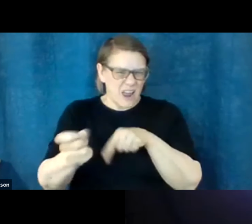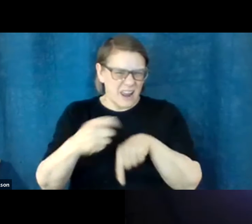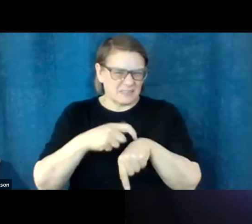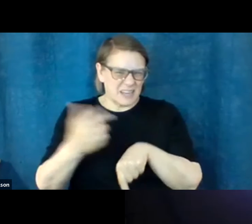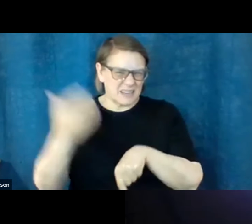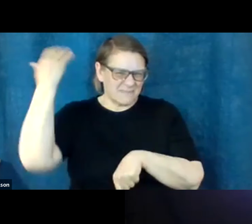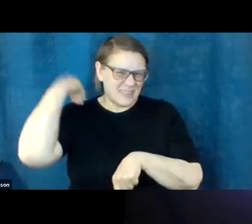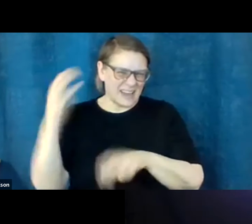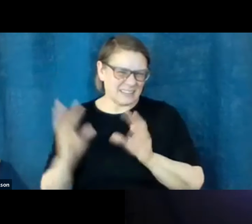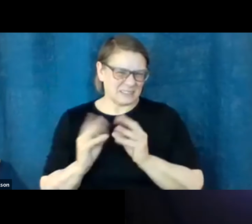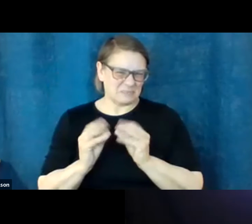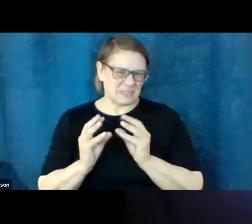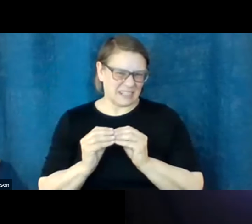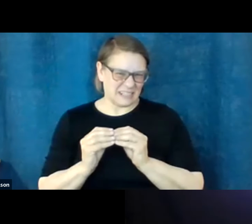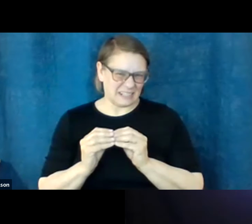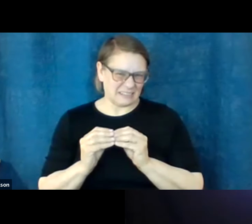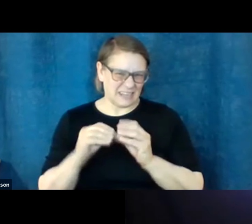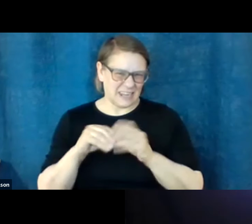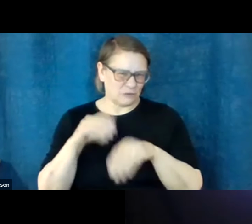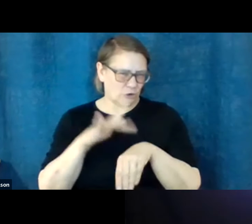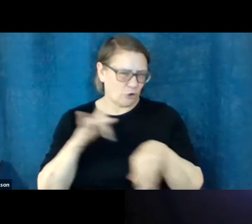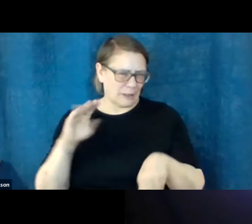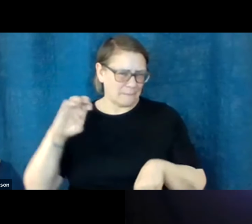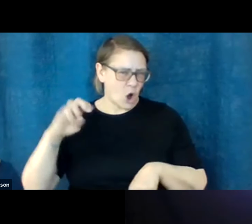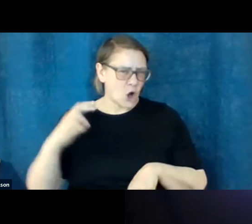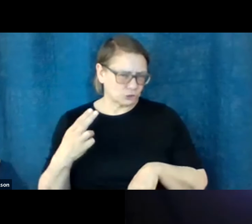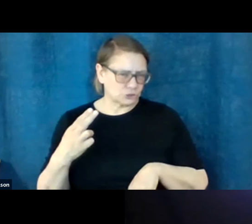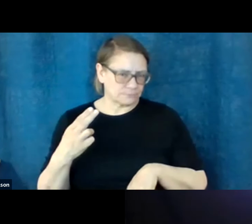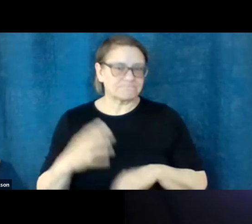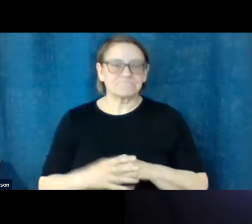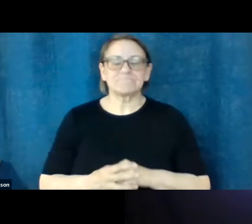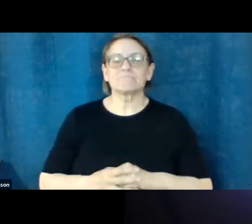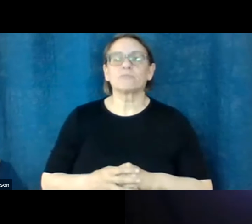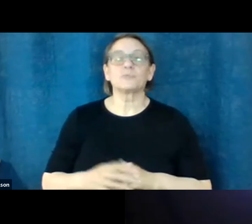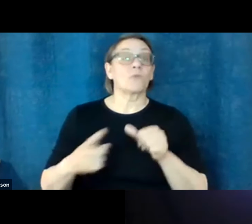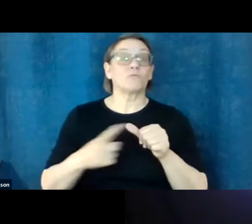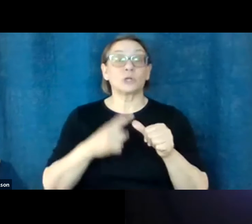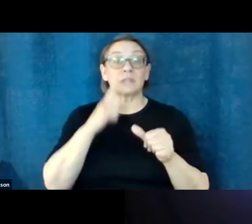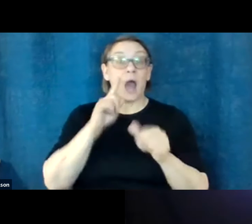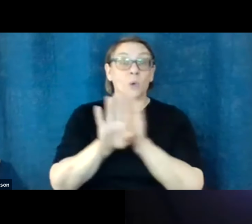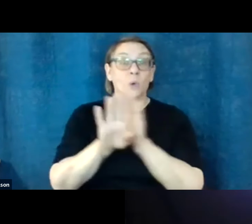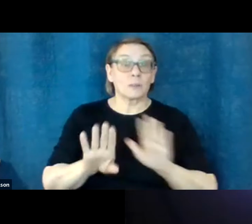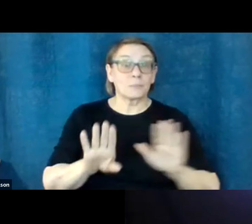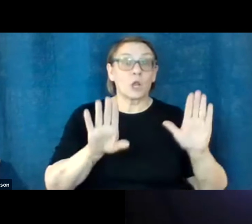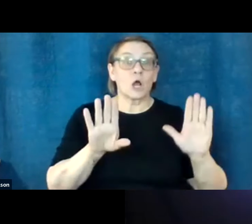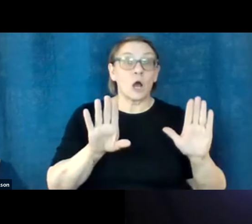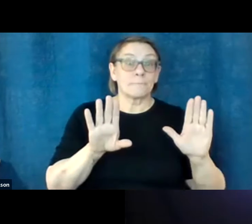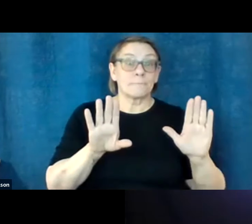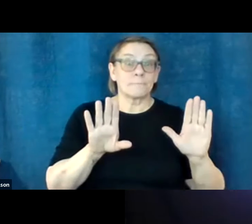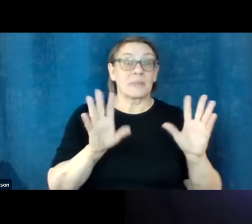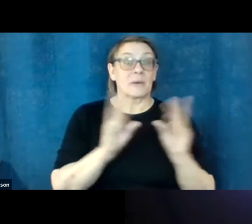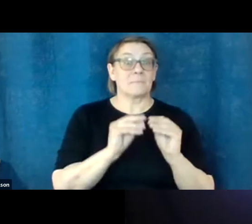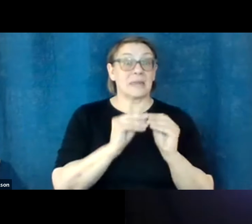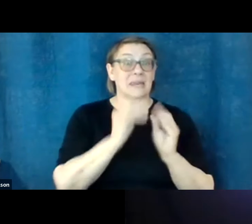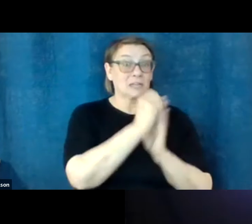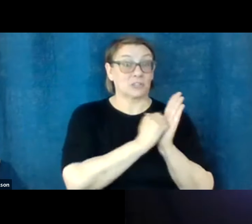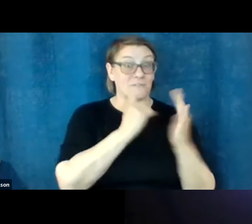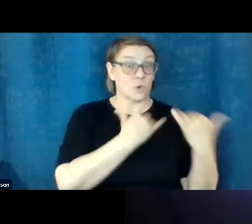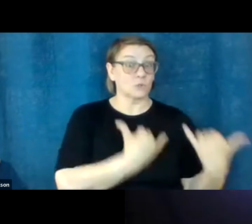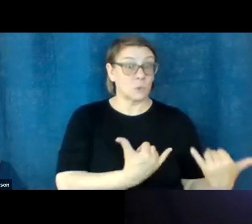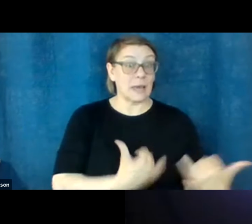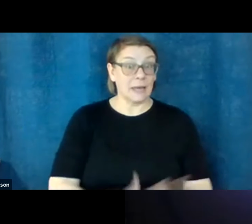last meeting in early March. So first, I'll pull up the meeting agenda for today.